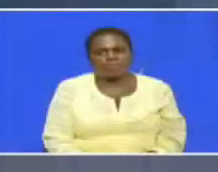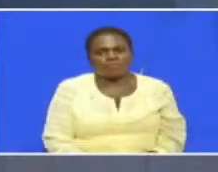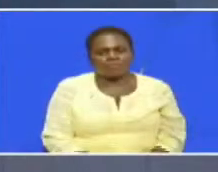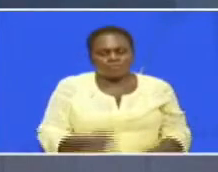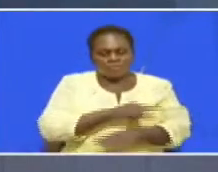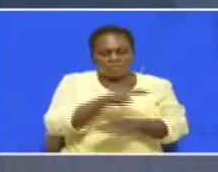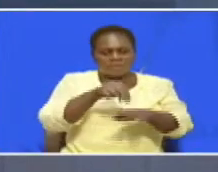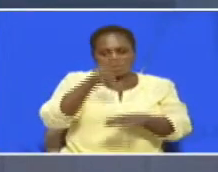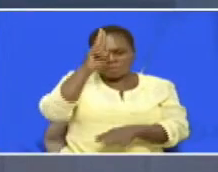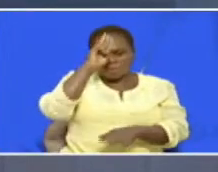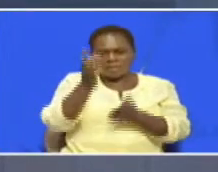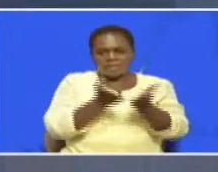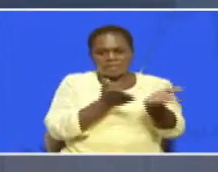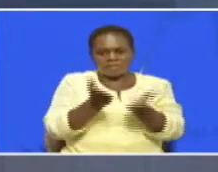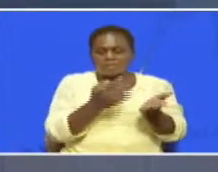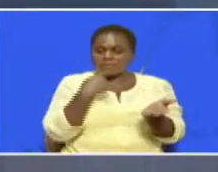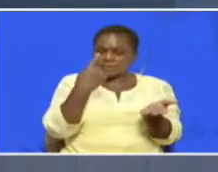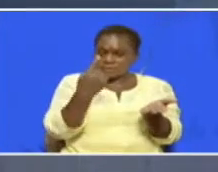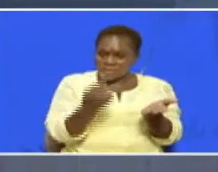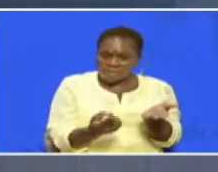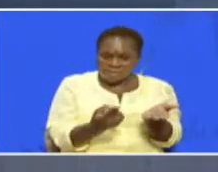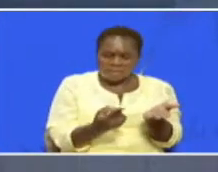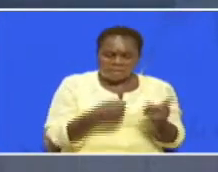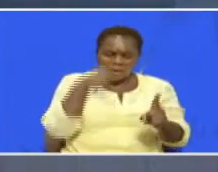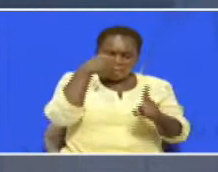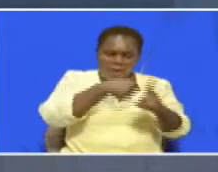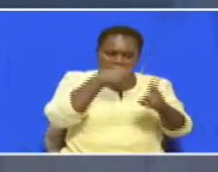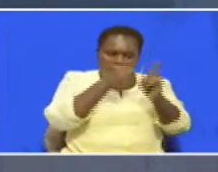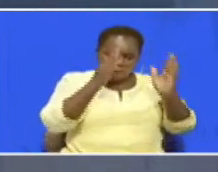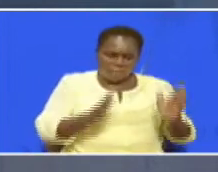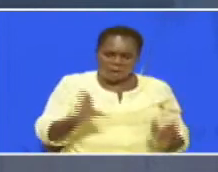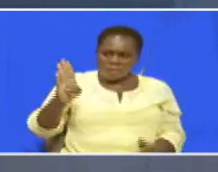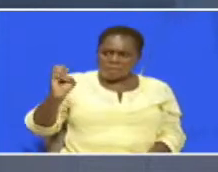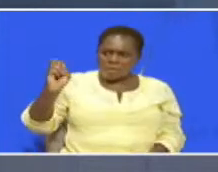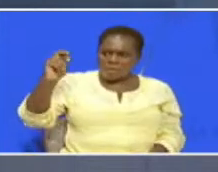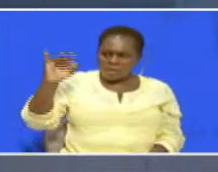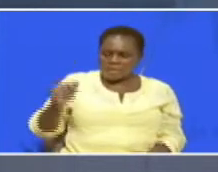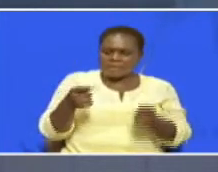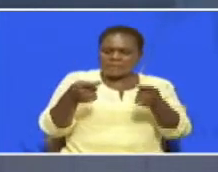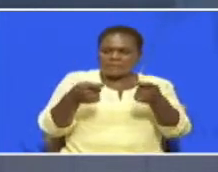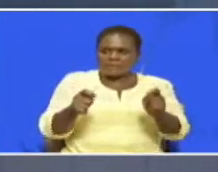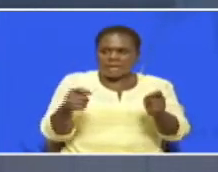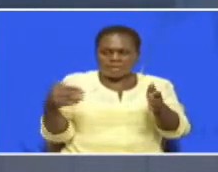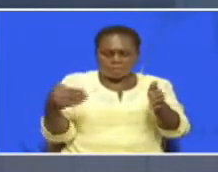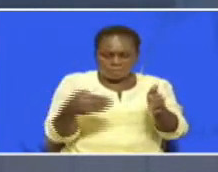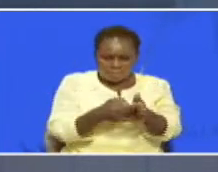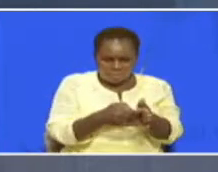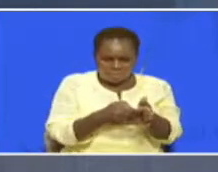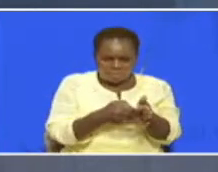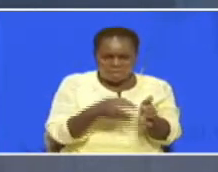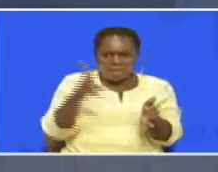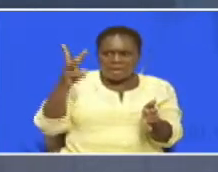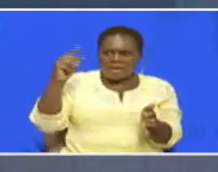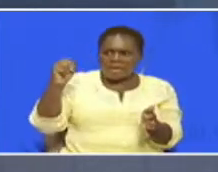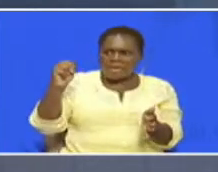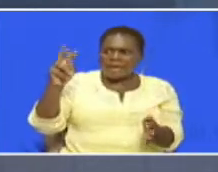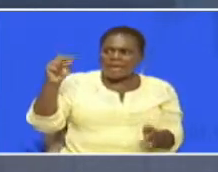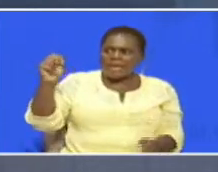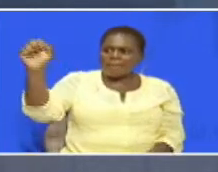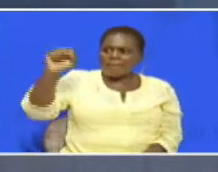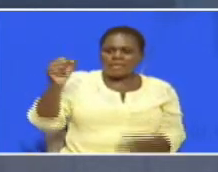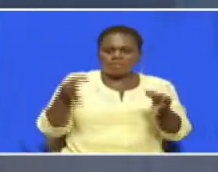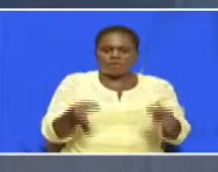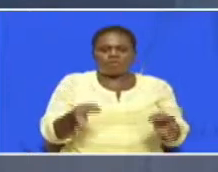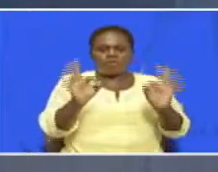The National Police Service now says that activist Boniface Mwangi attempted to block Nairobi Metropolitan Service officials